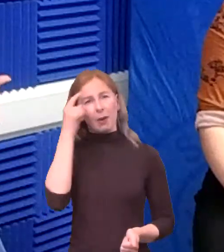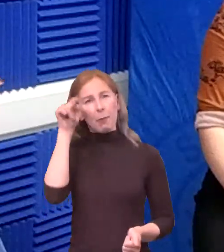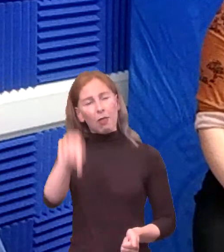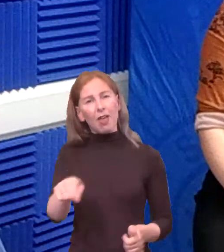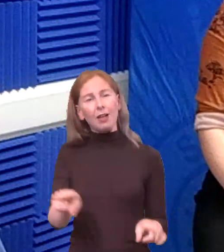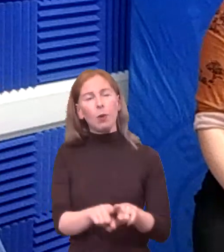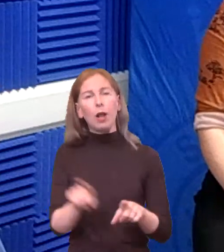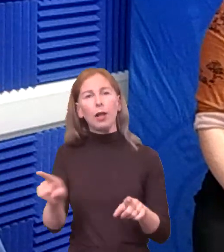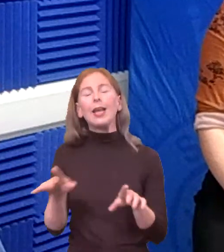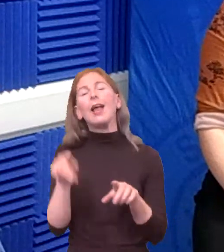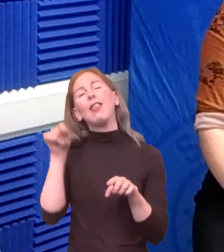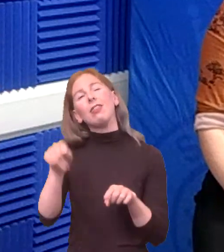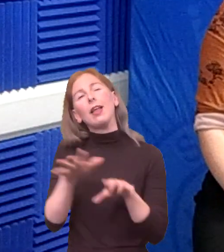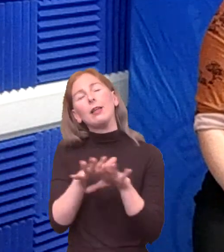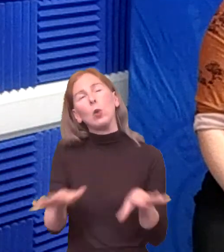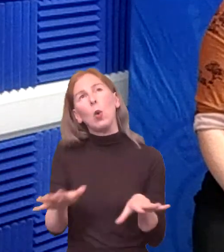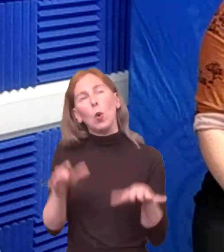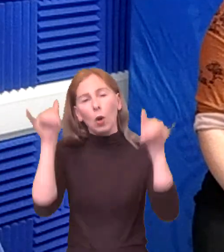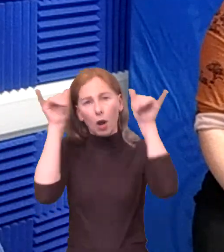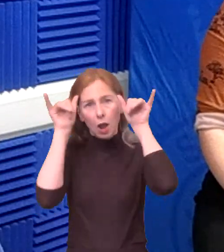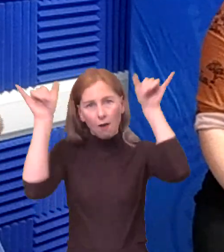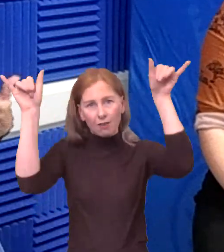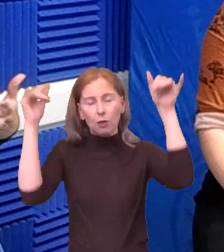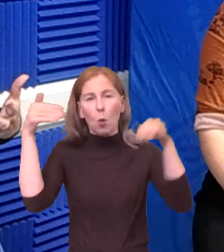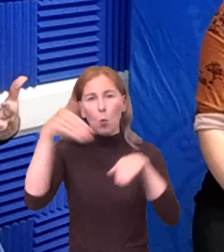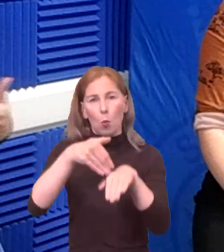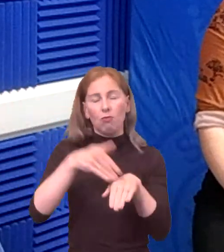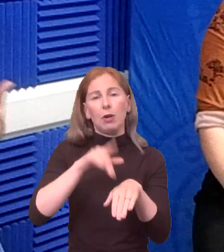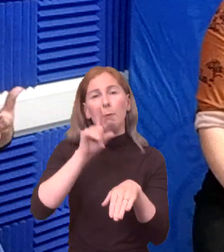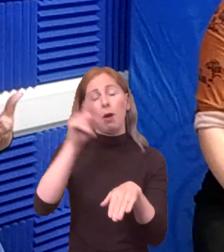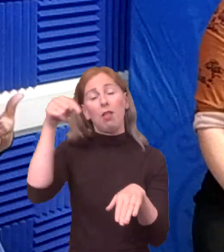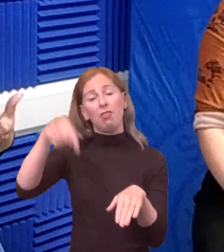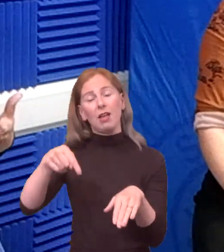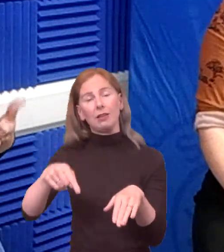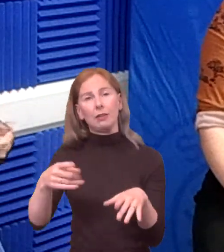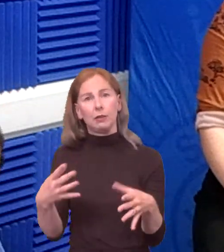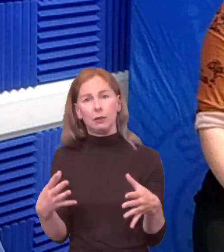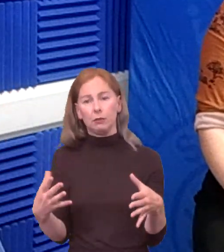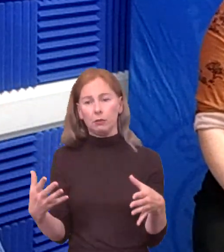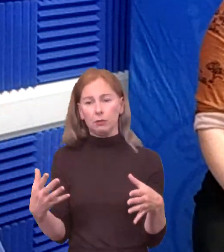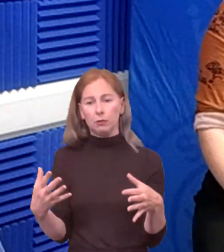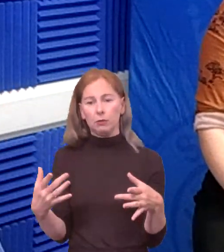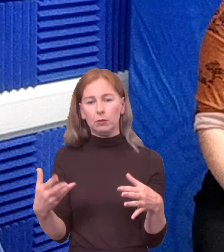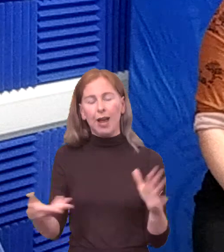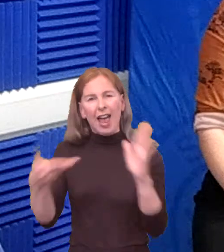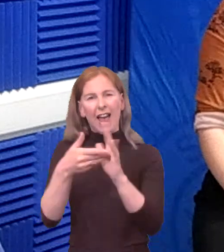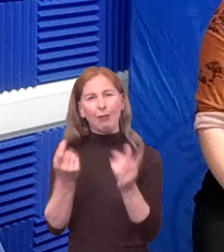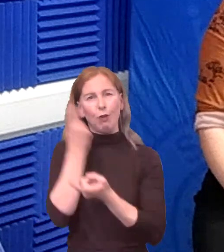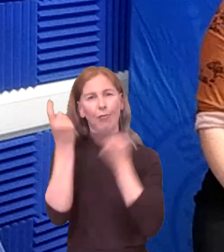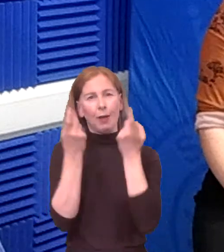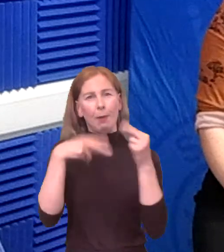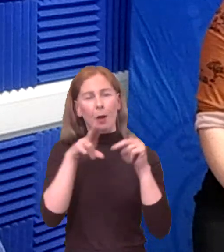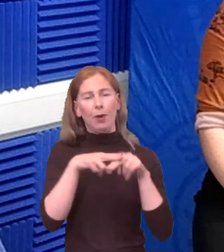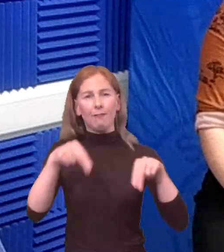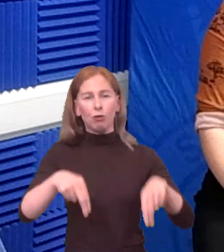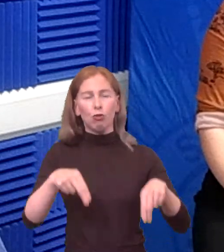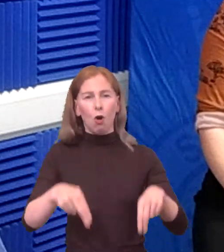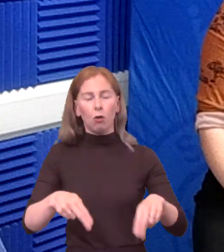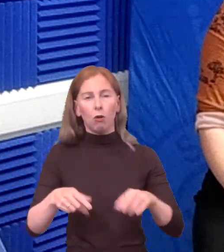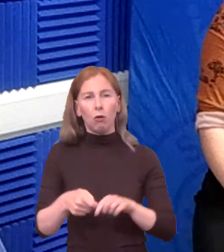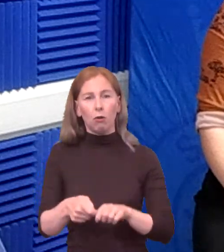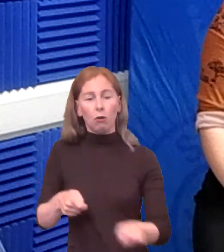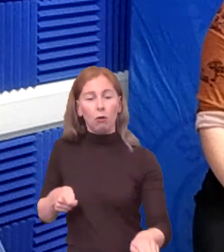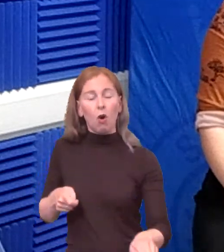under livestock worrying as such, but it is a byproduct of dogs off leads on farms. farmers do quite a lot of work